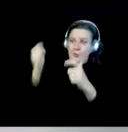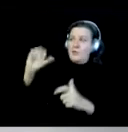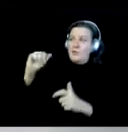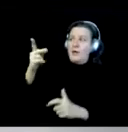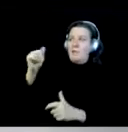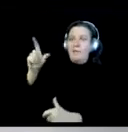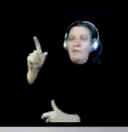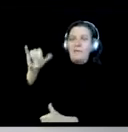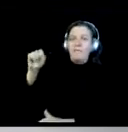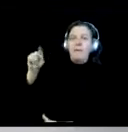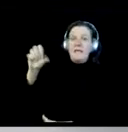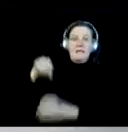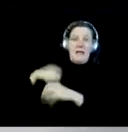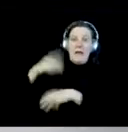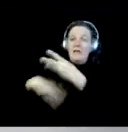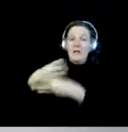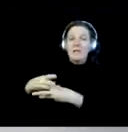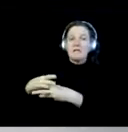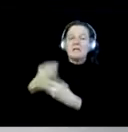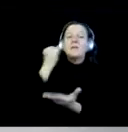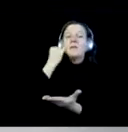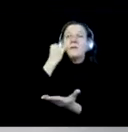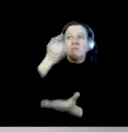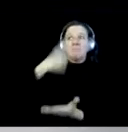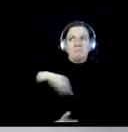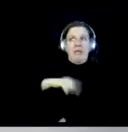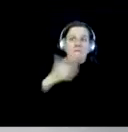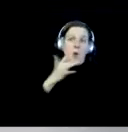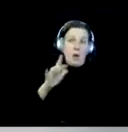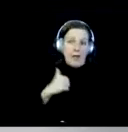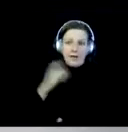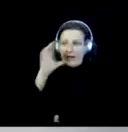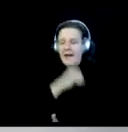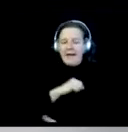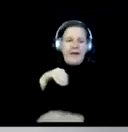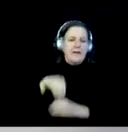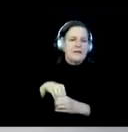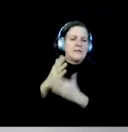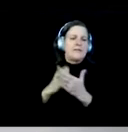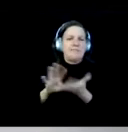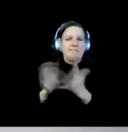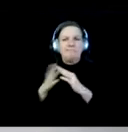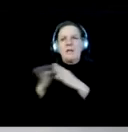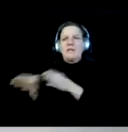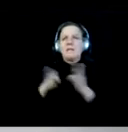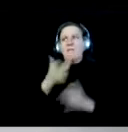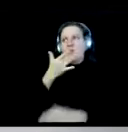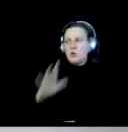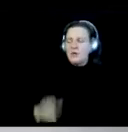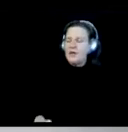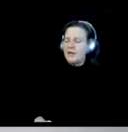the world, if we're lucky, I guess, or in some version of lucky.